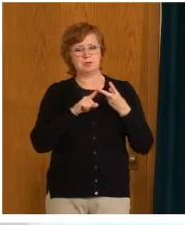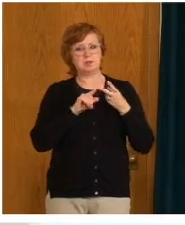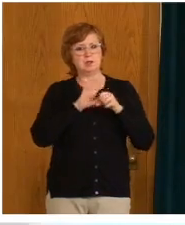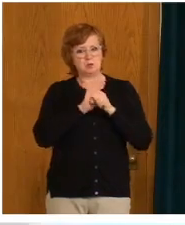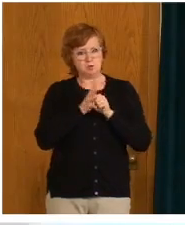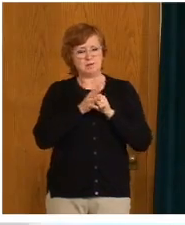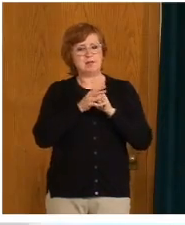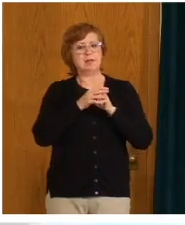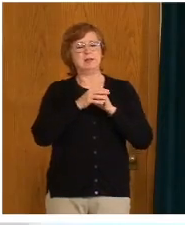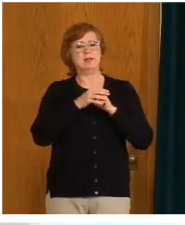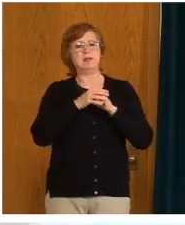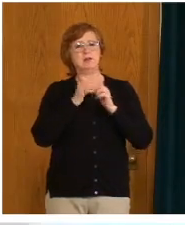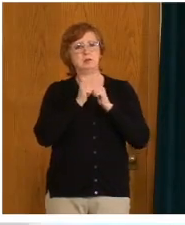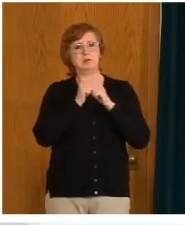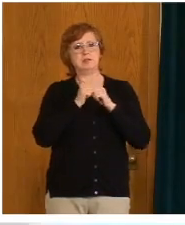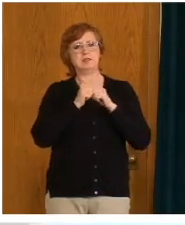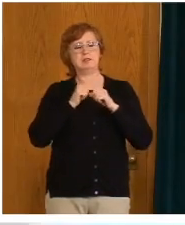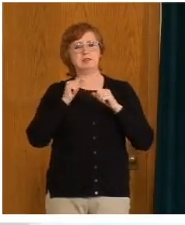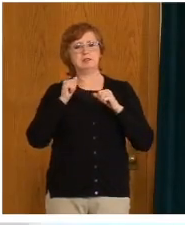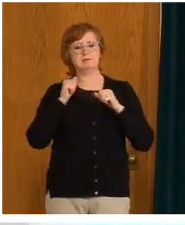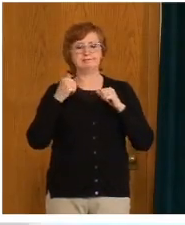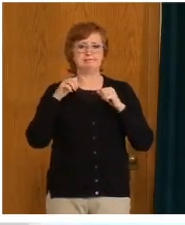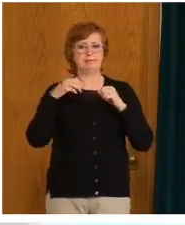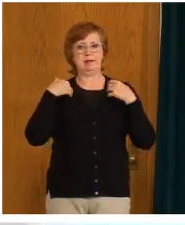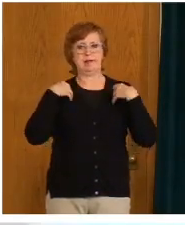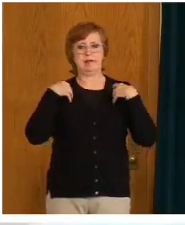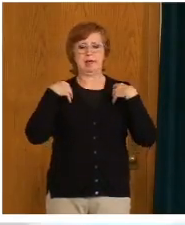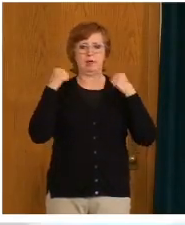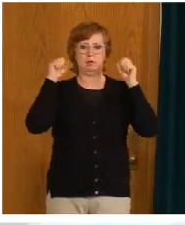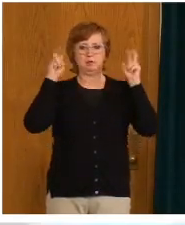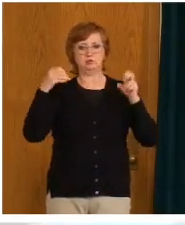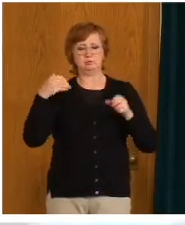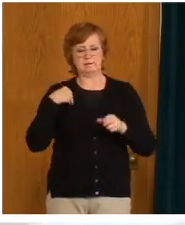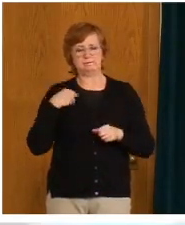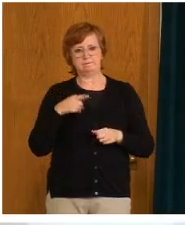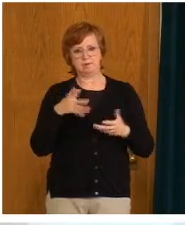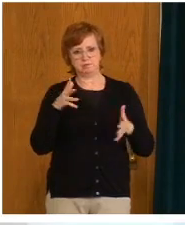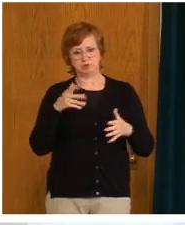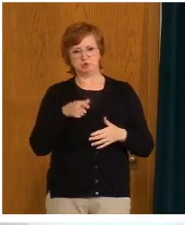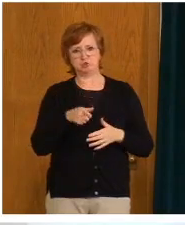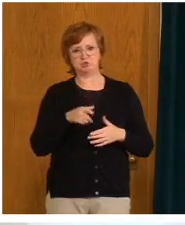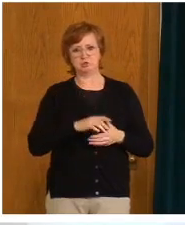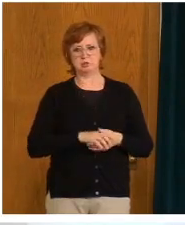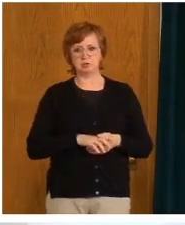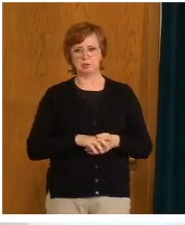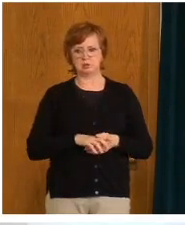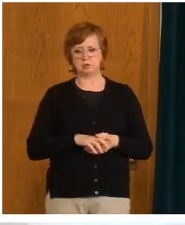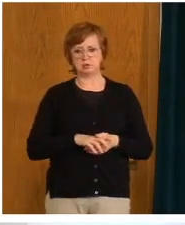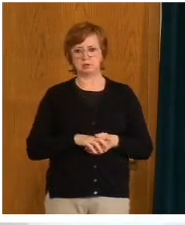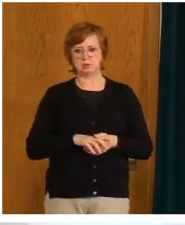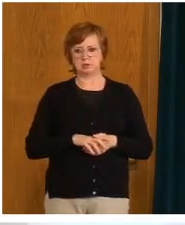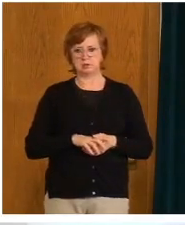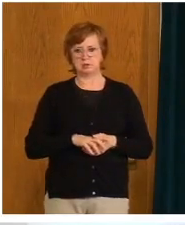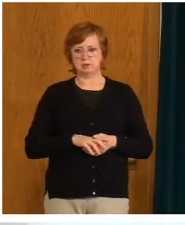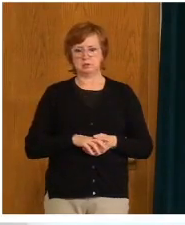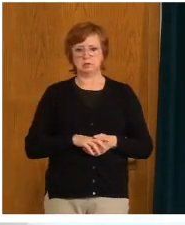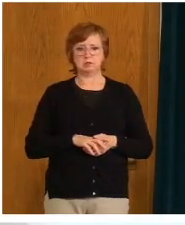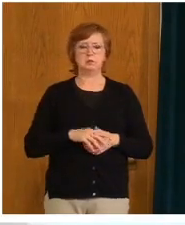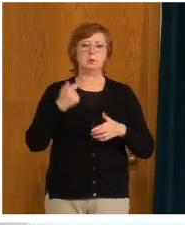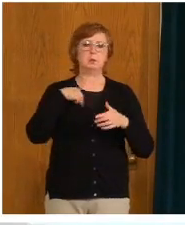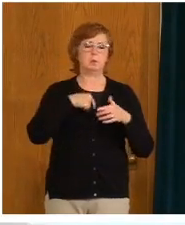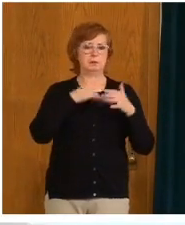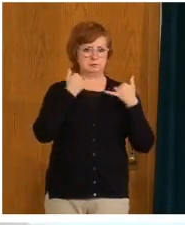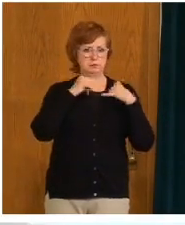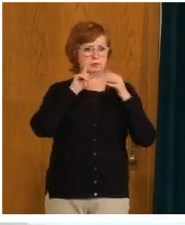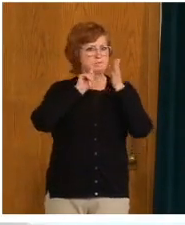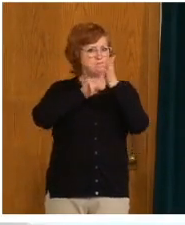other comorbidities. But certainly this is an analysis which we are continuing to refine and can